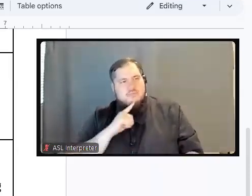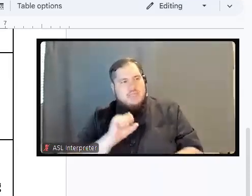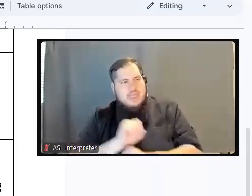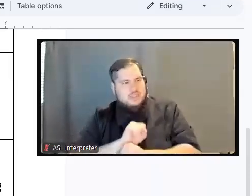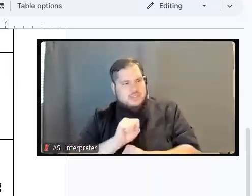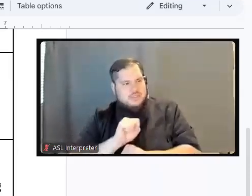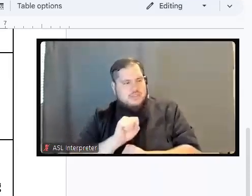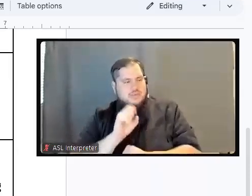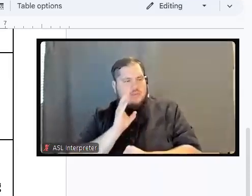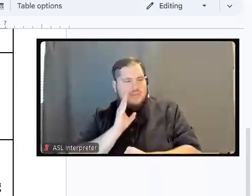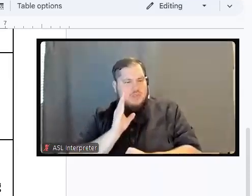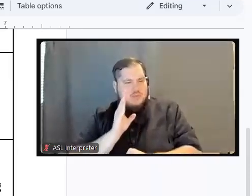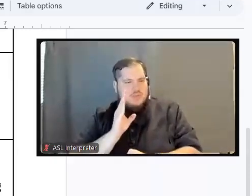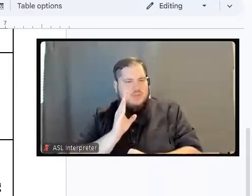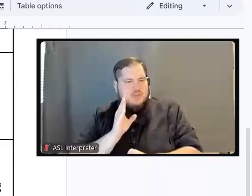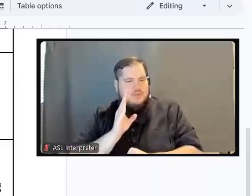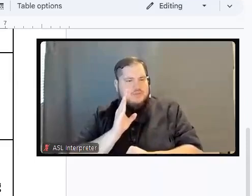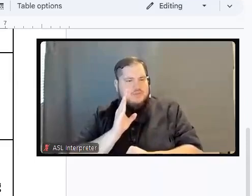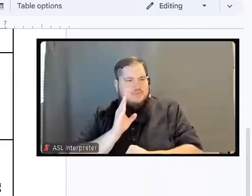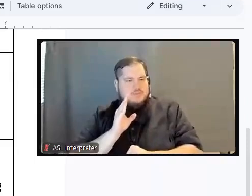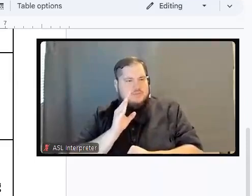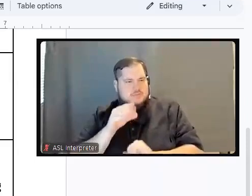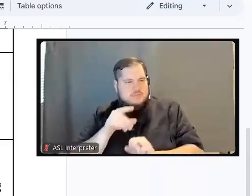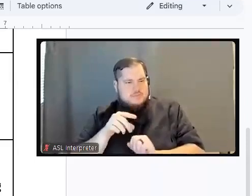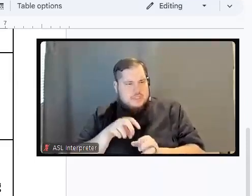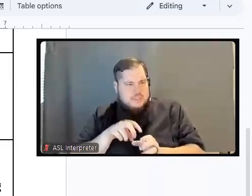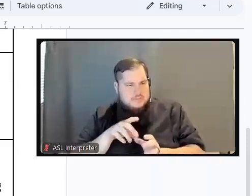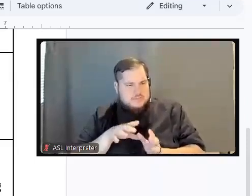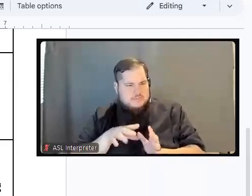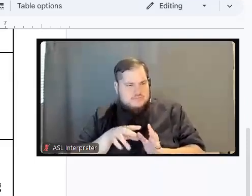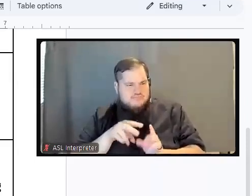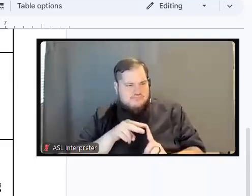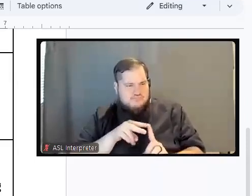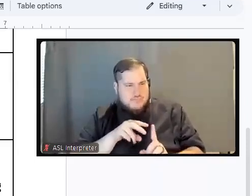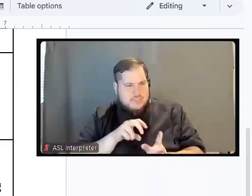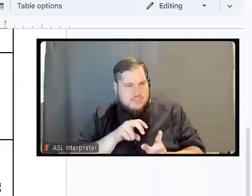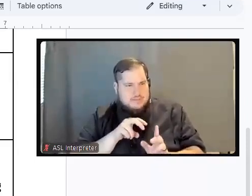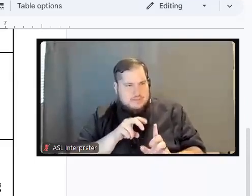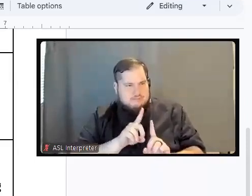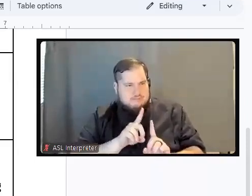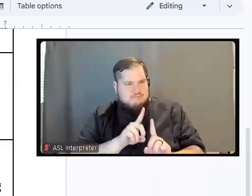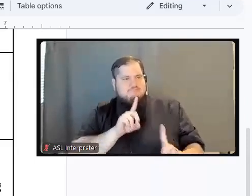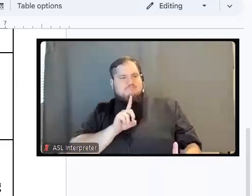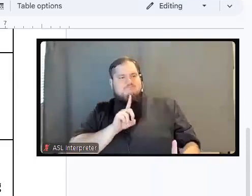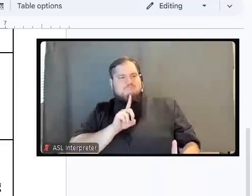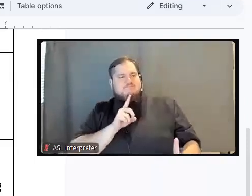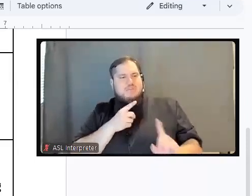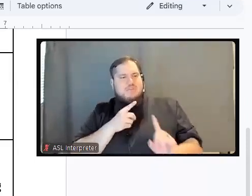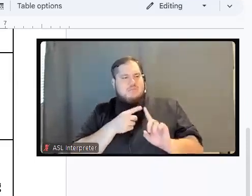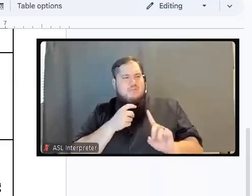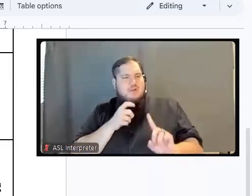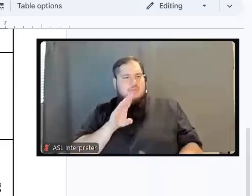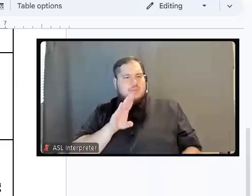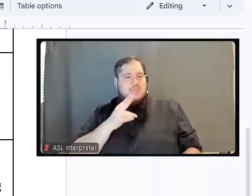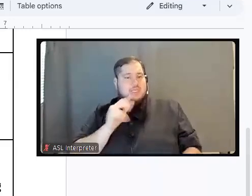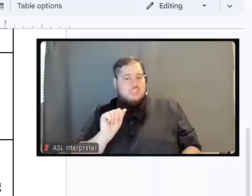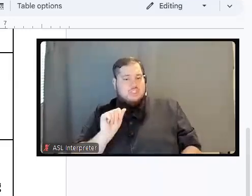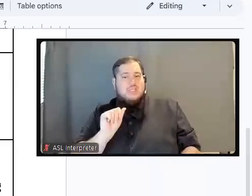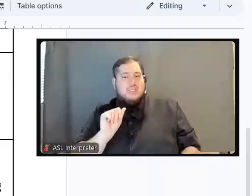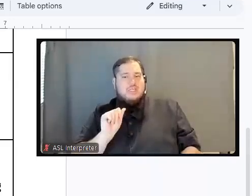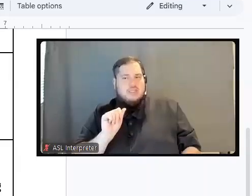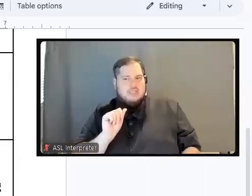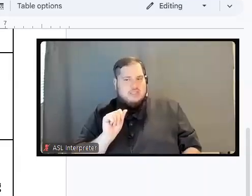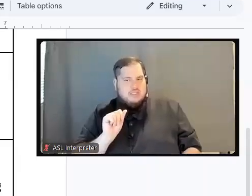be taking a step back from my position as the BHA boards and commissions for right